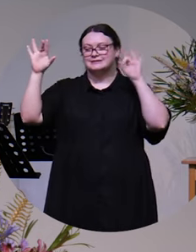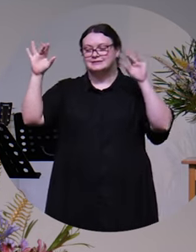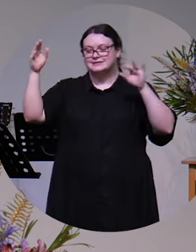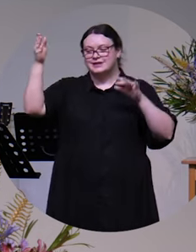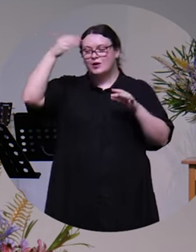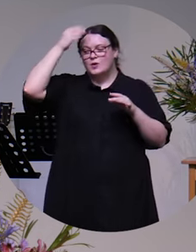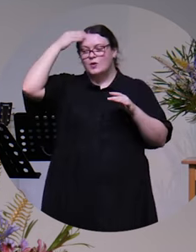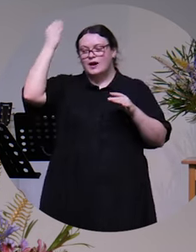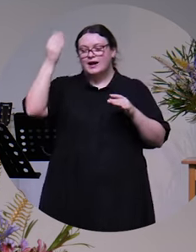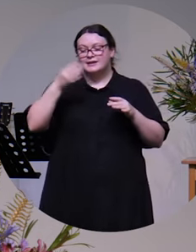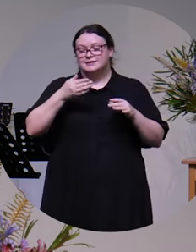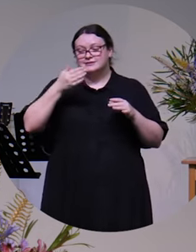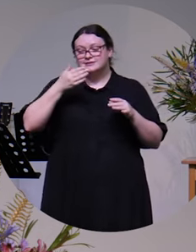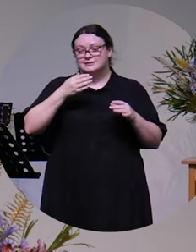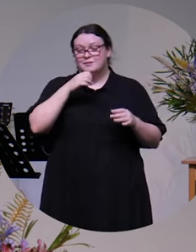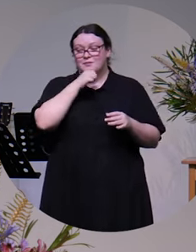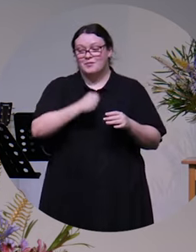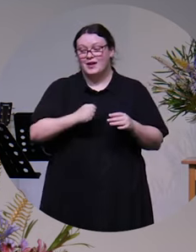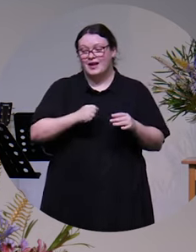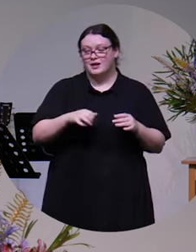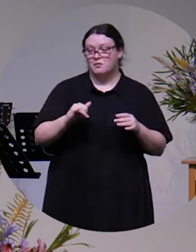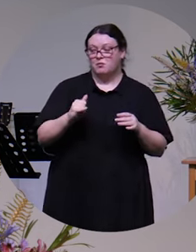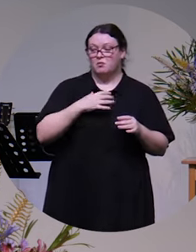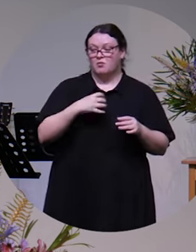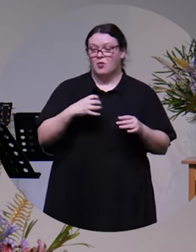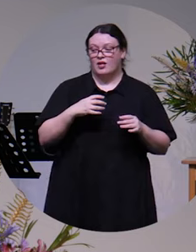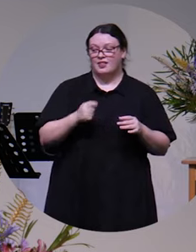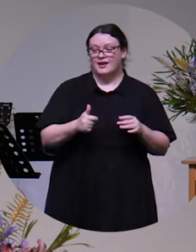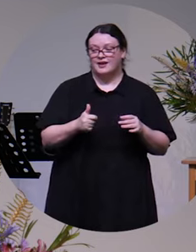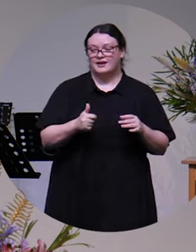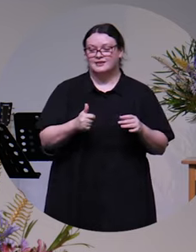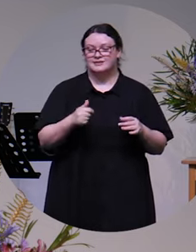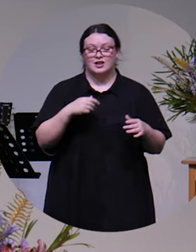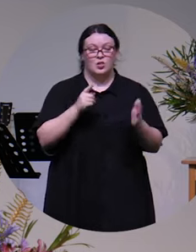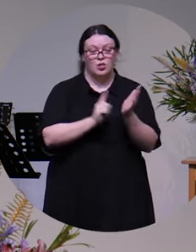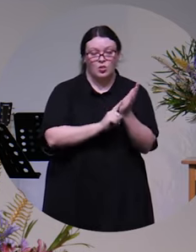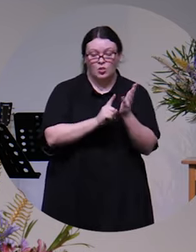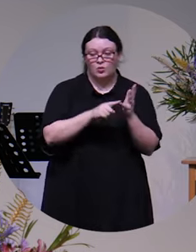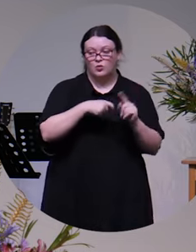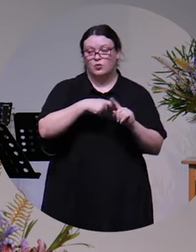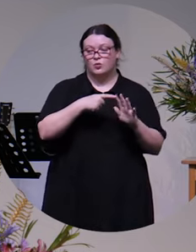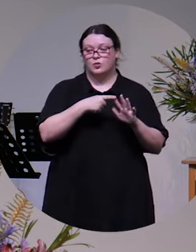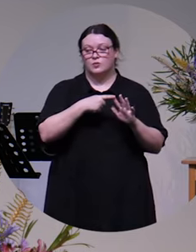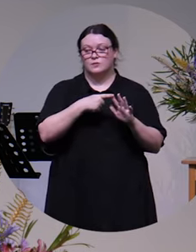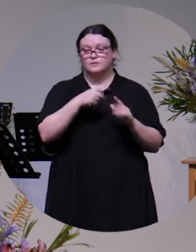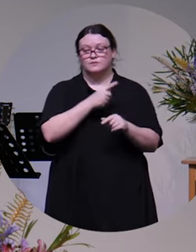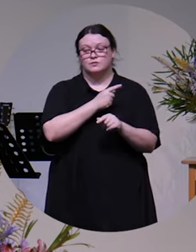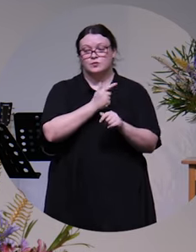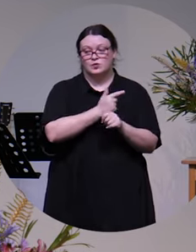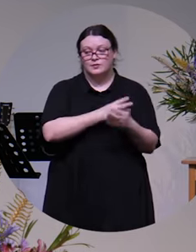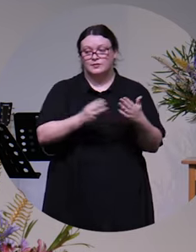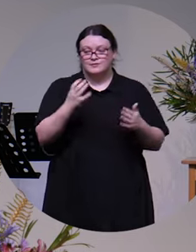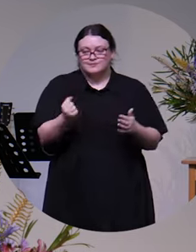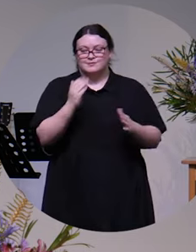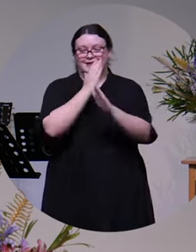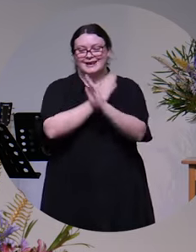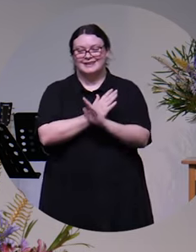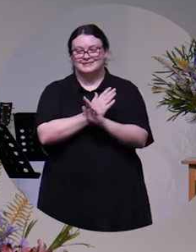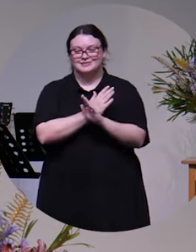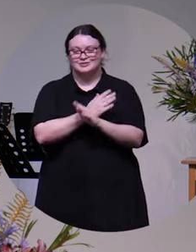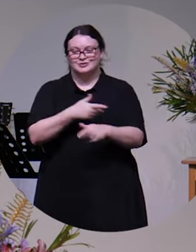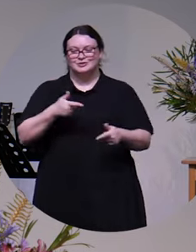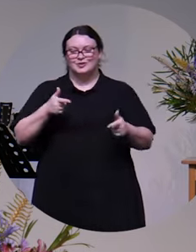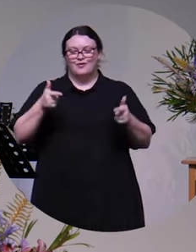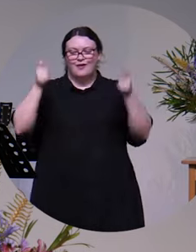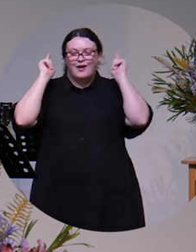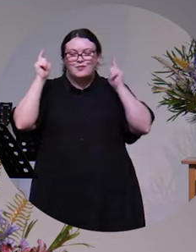However, in John's Gospel, the last of the Gospels to be written, we think some 60 years after Jesus lived on earth, there is